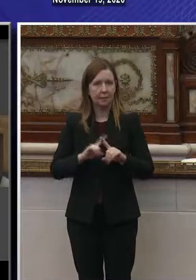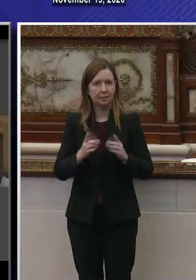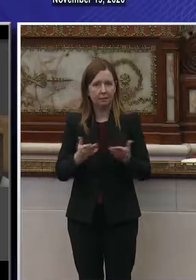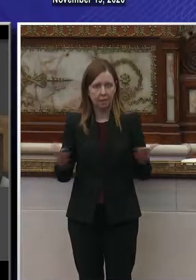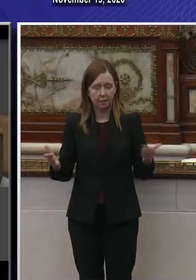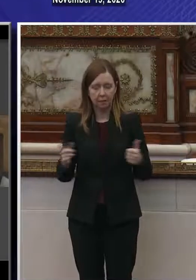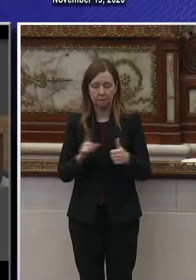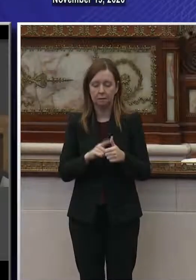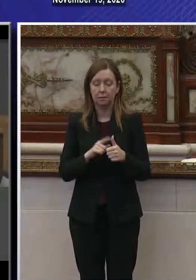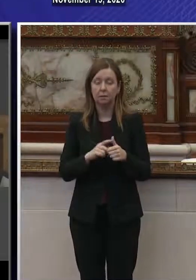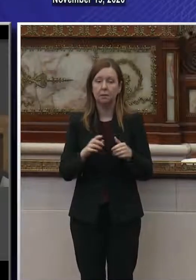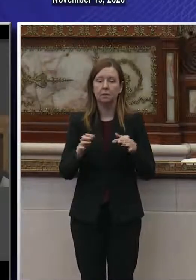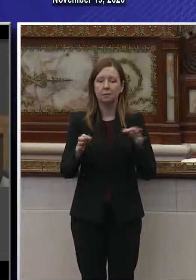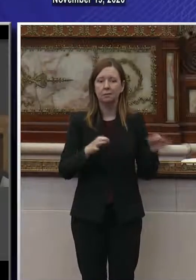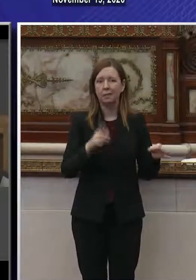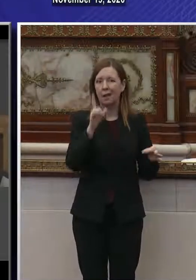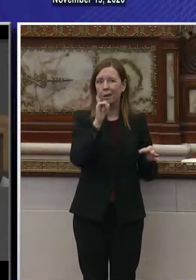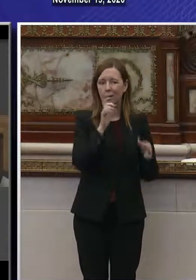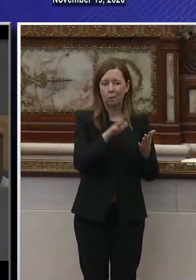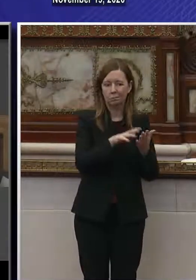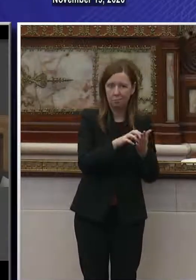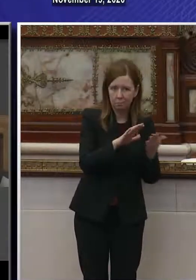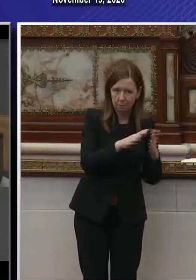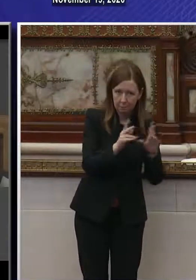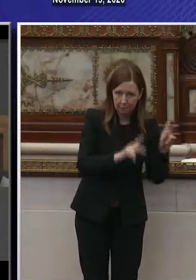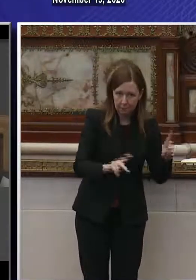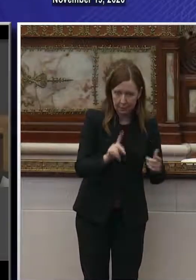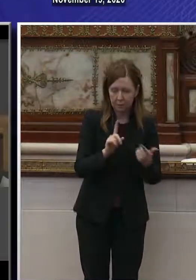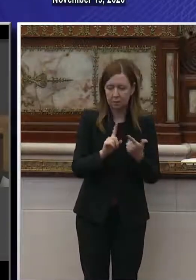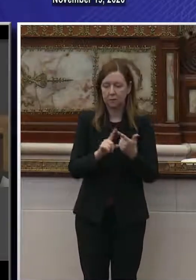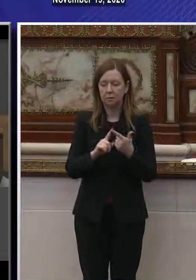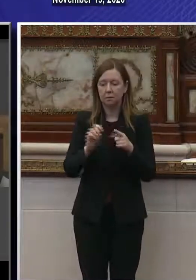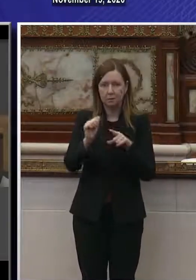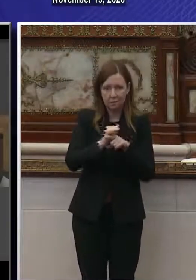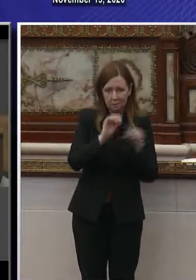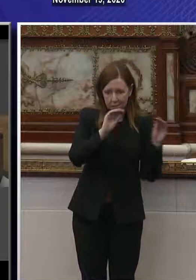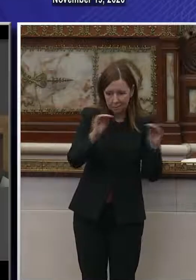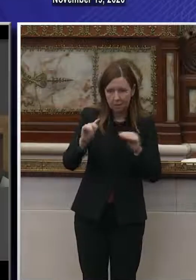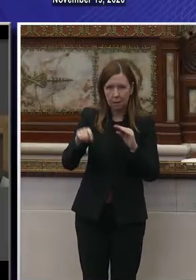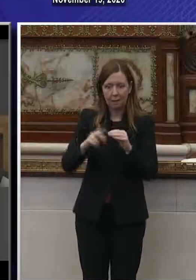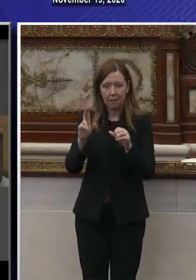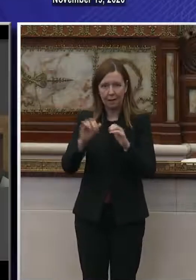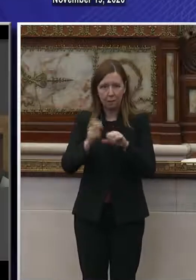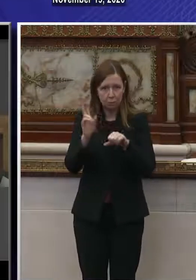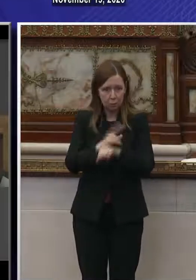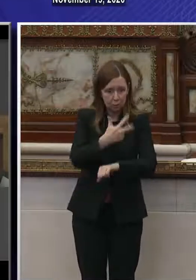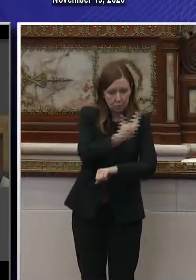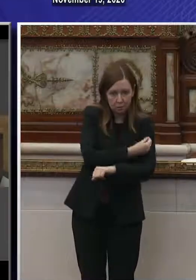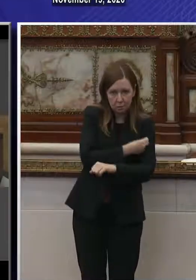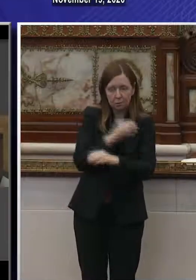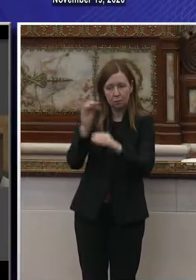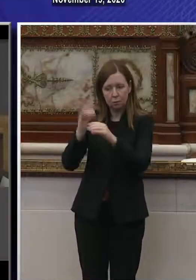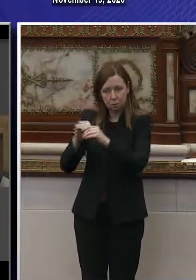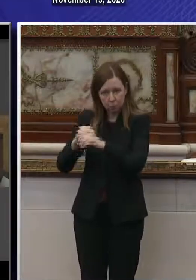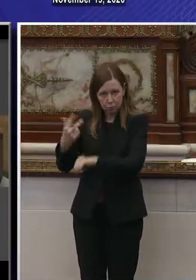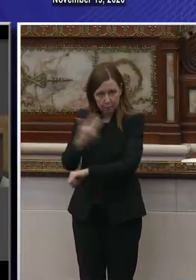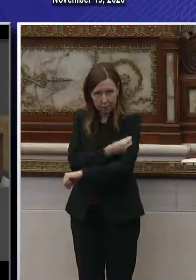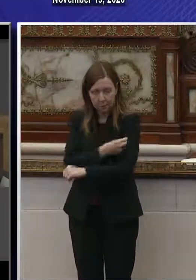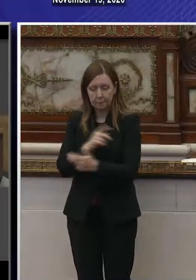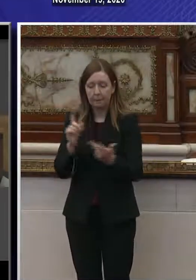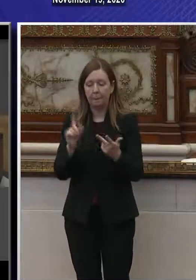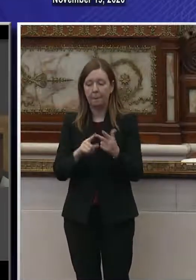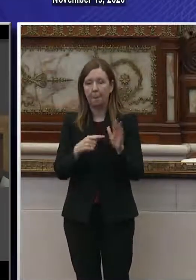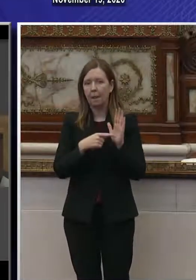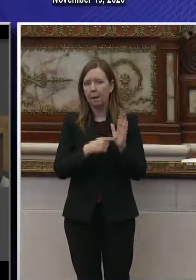defining critical populations, recruiting and training providers on vaccine use, storage, and handling, models